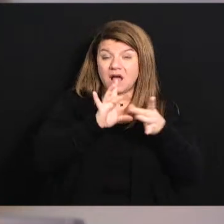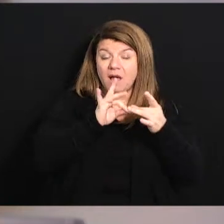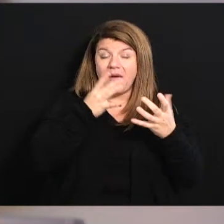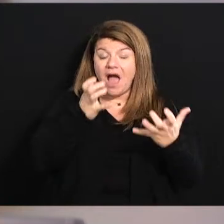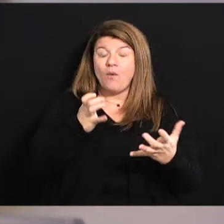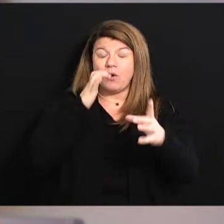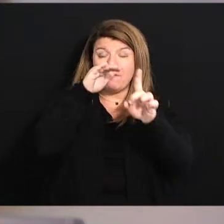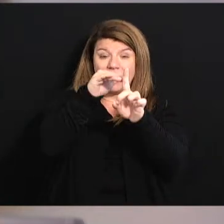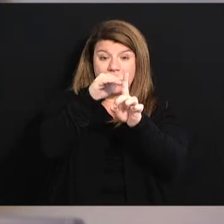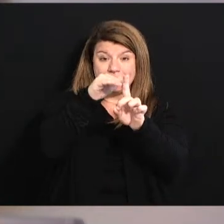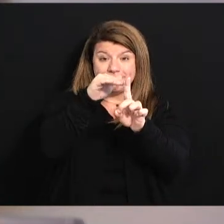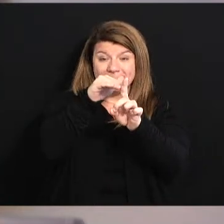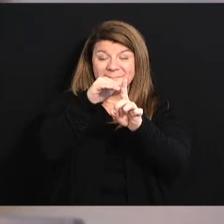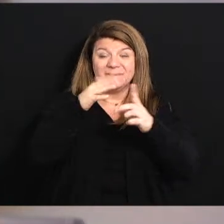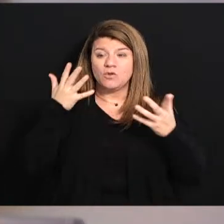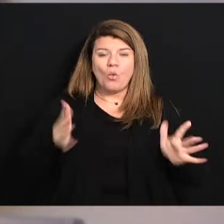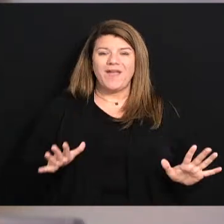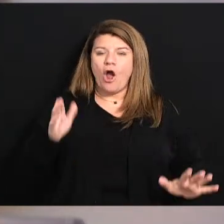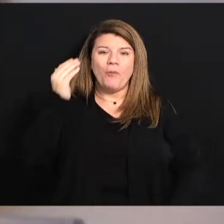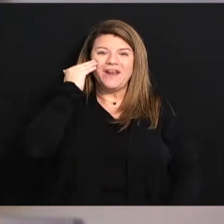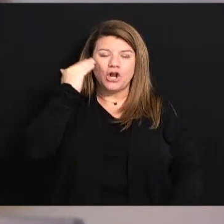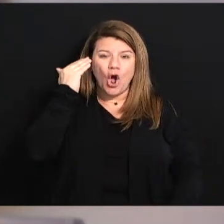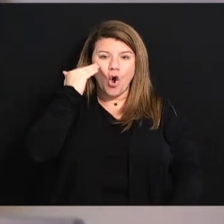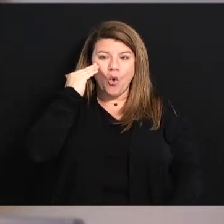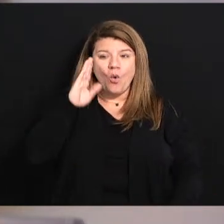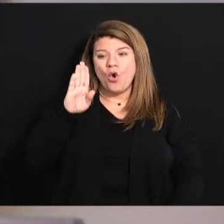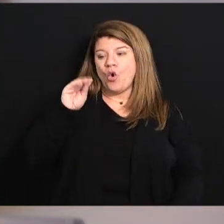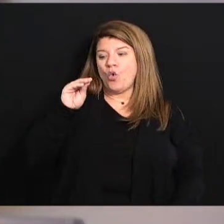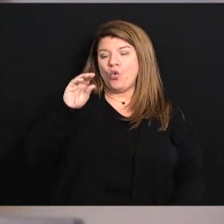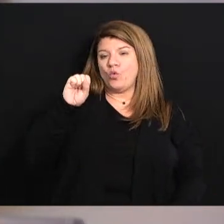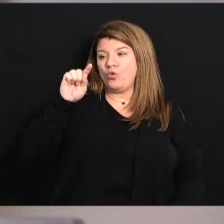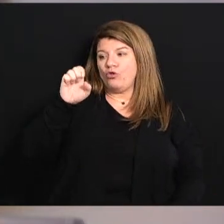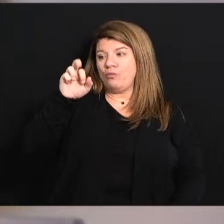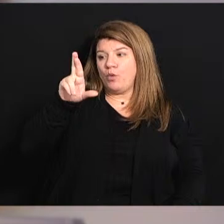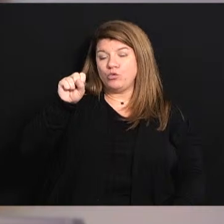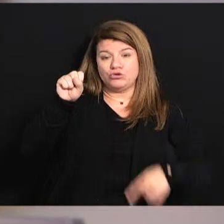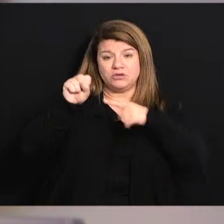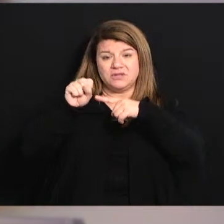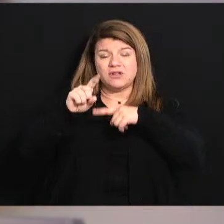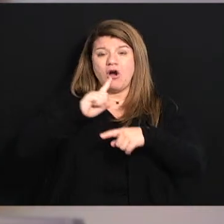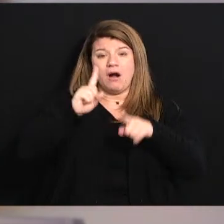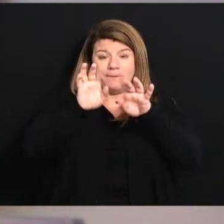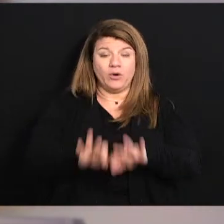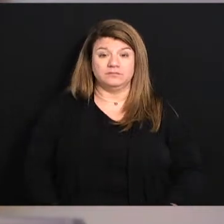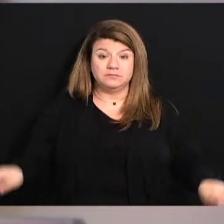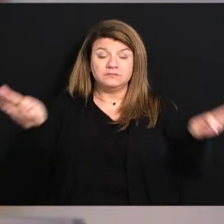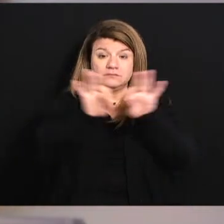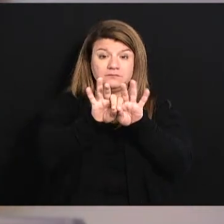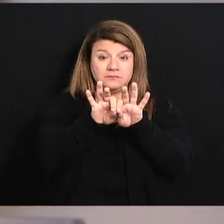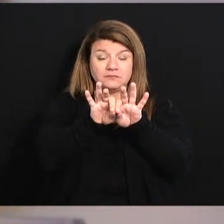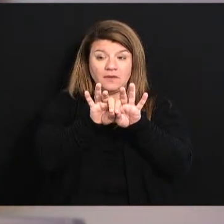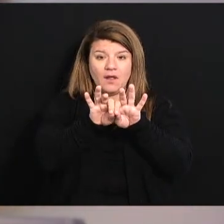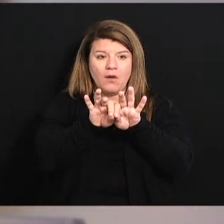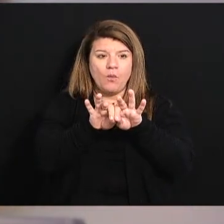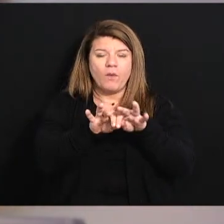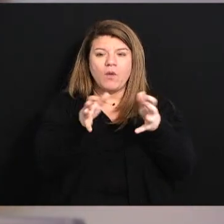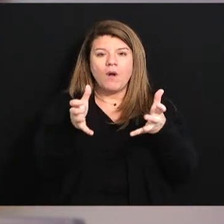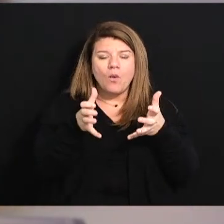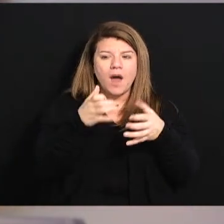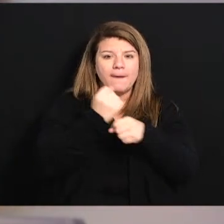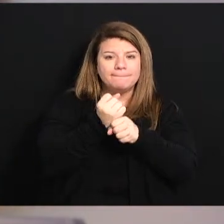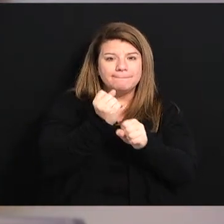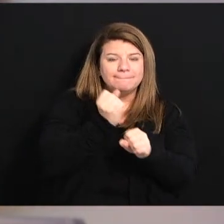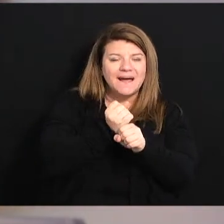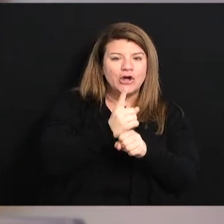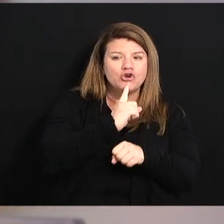remind people that we know that the boosters are so important and making sure that you are